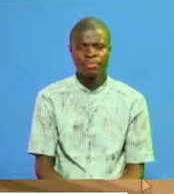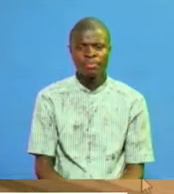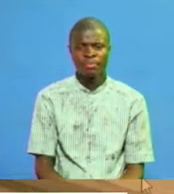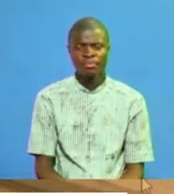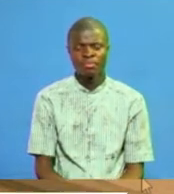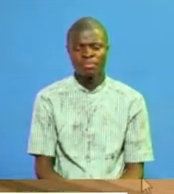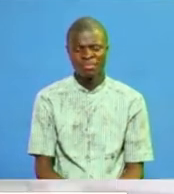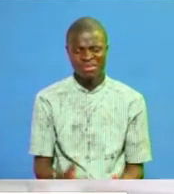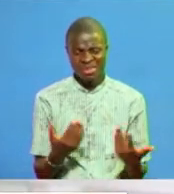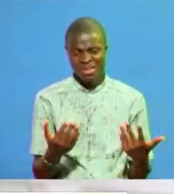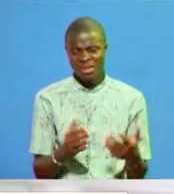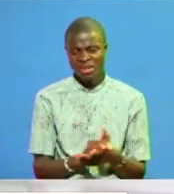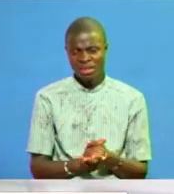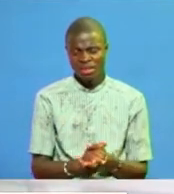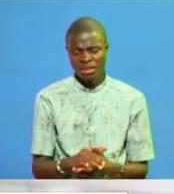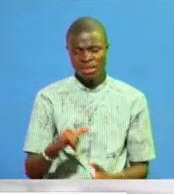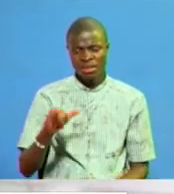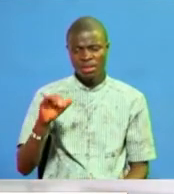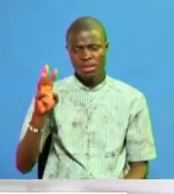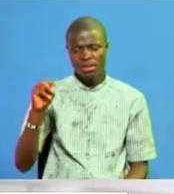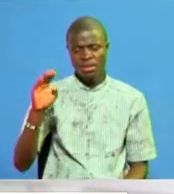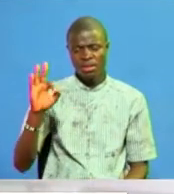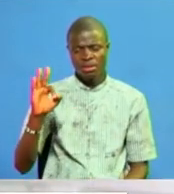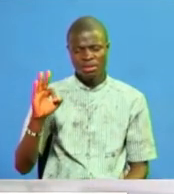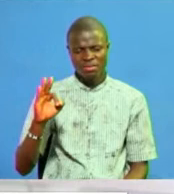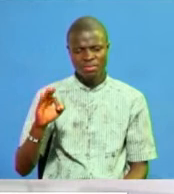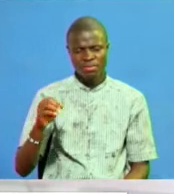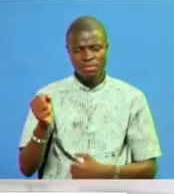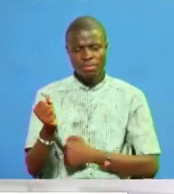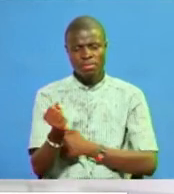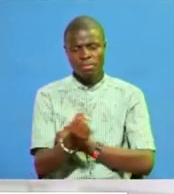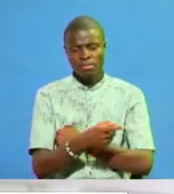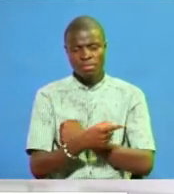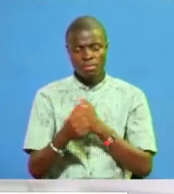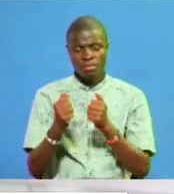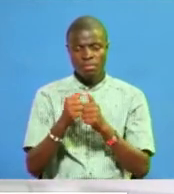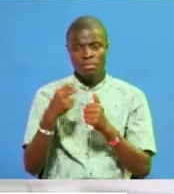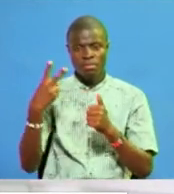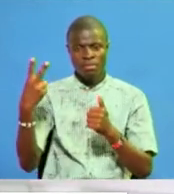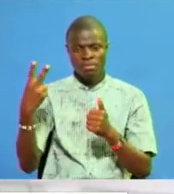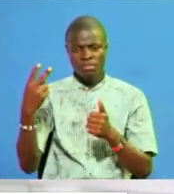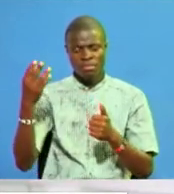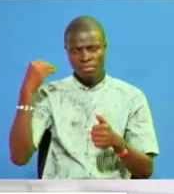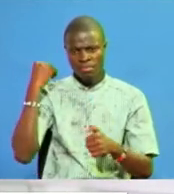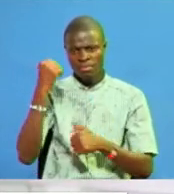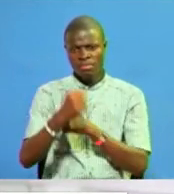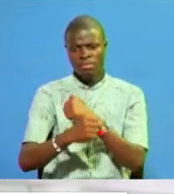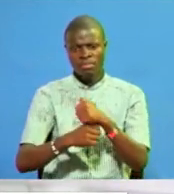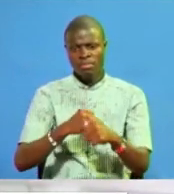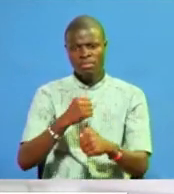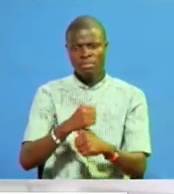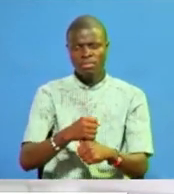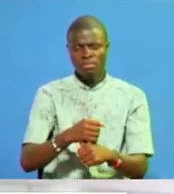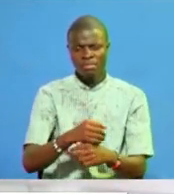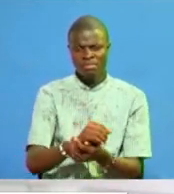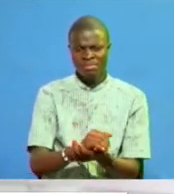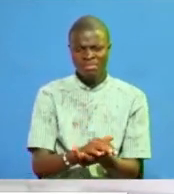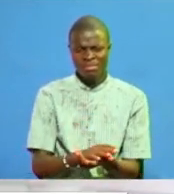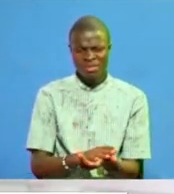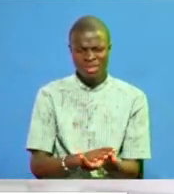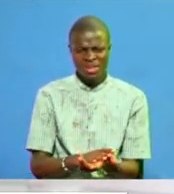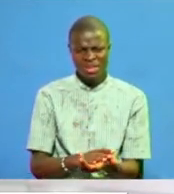right, now the IMF in December last year had reported that cryptocurrencies could generate risks in emerging